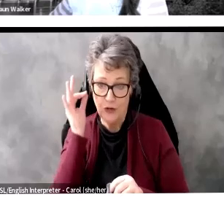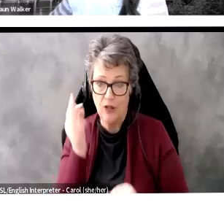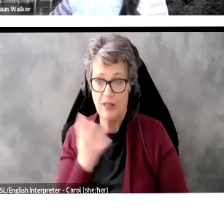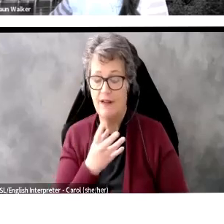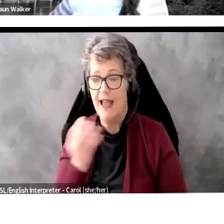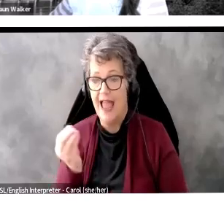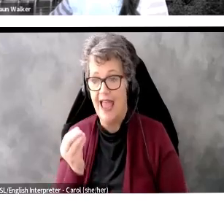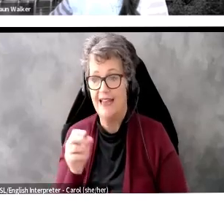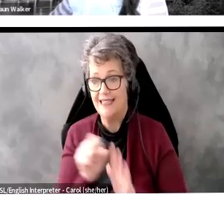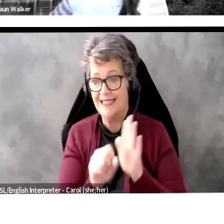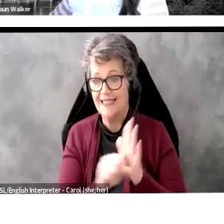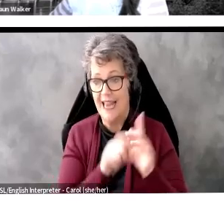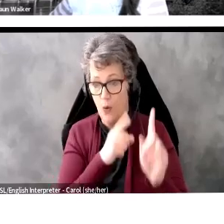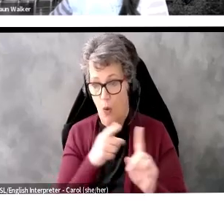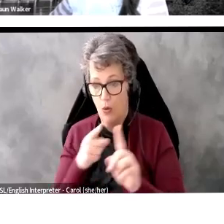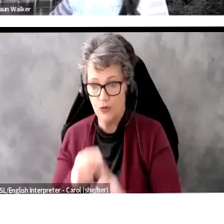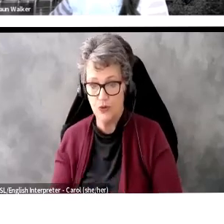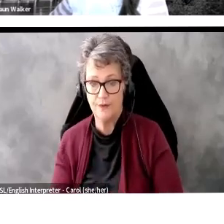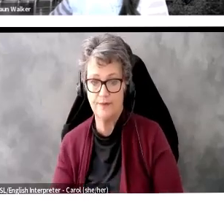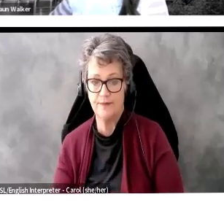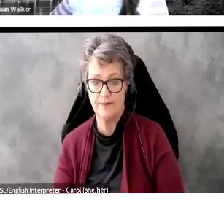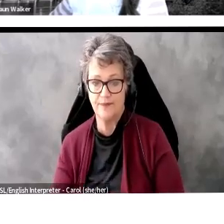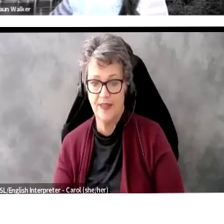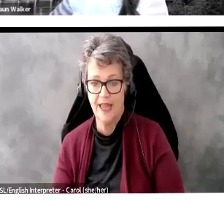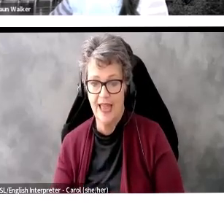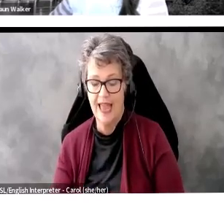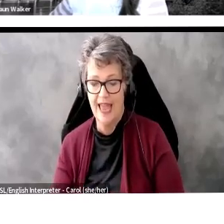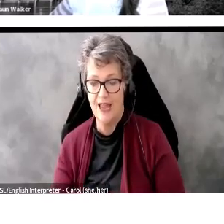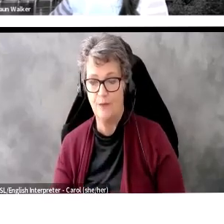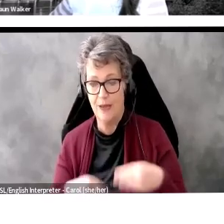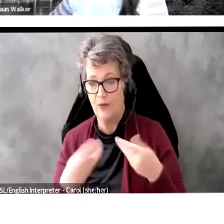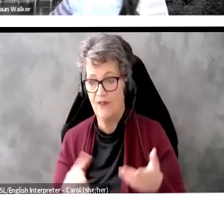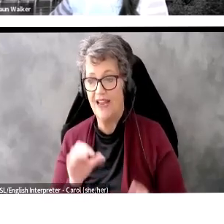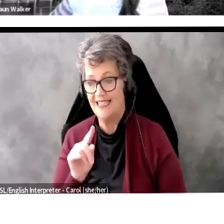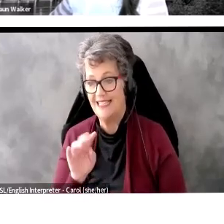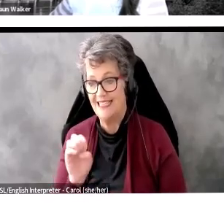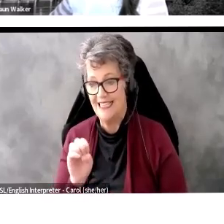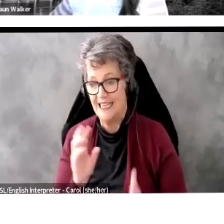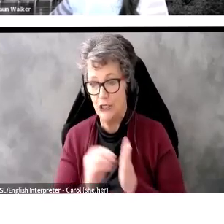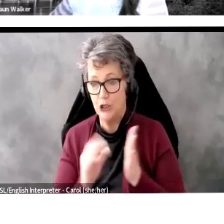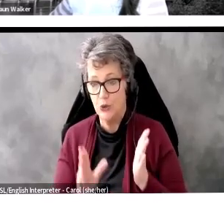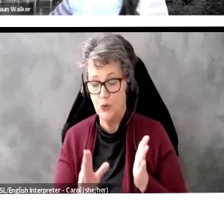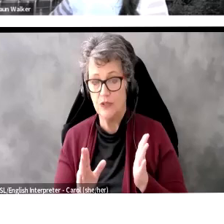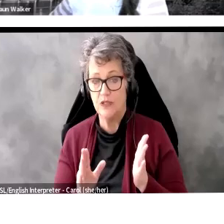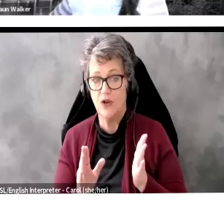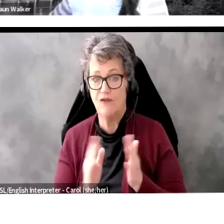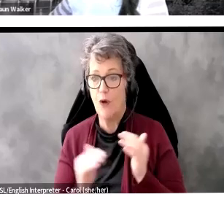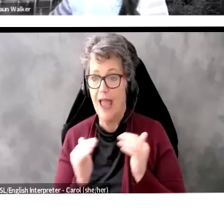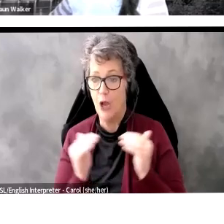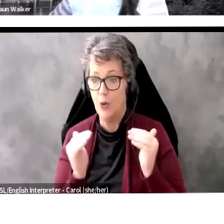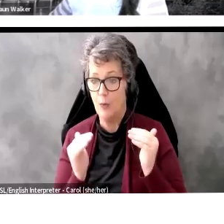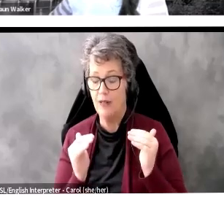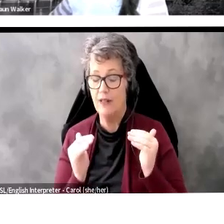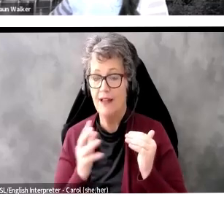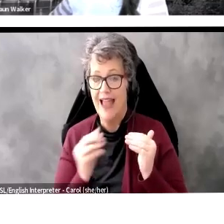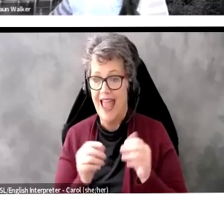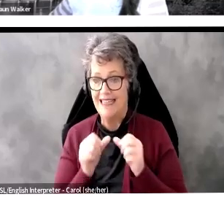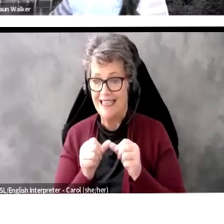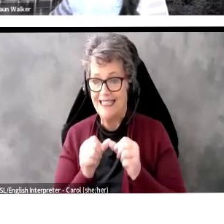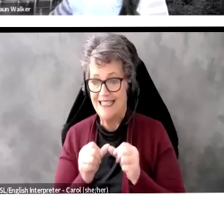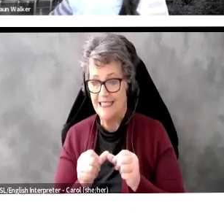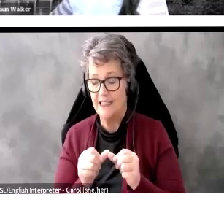and state goals and being provided to CTE students for equitable and